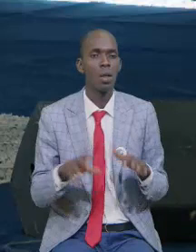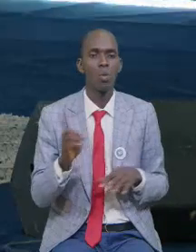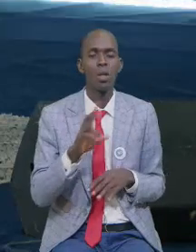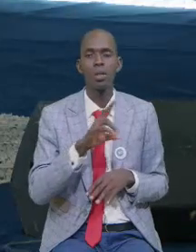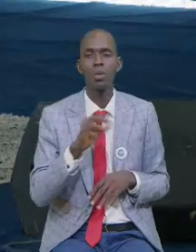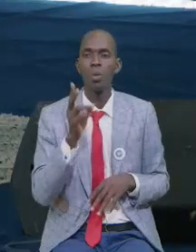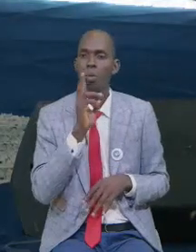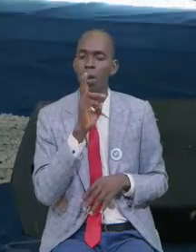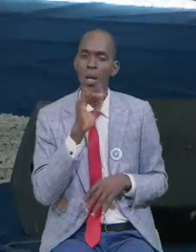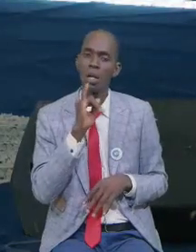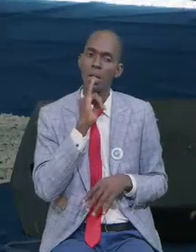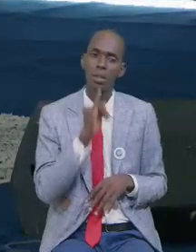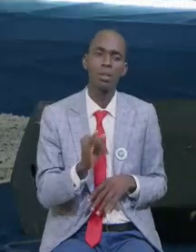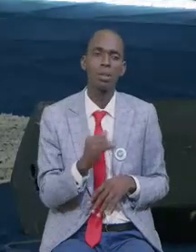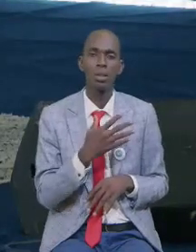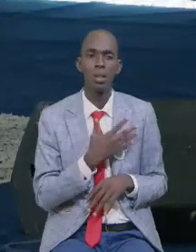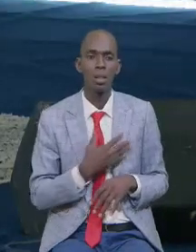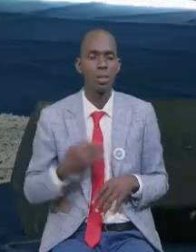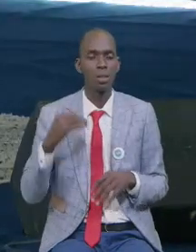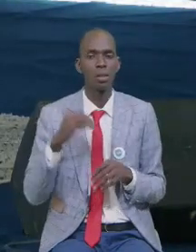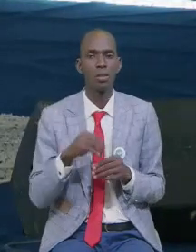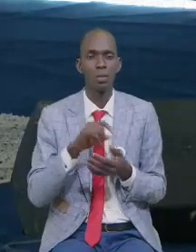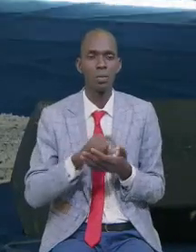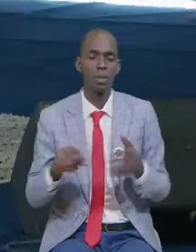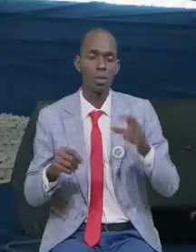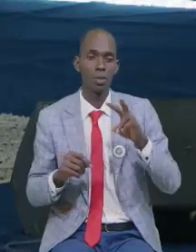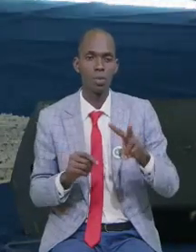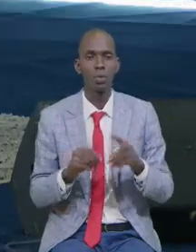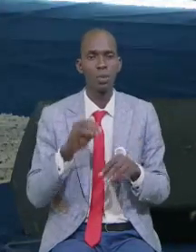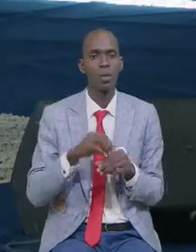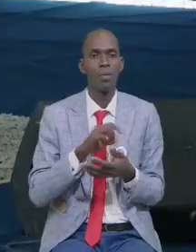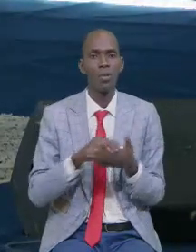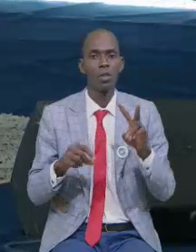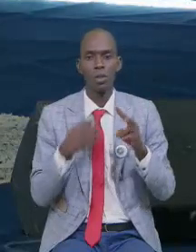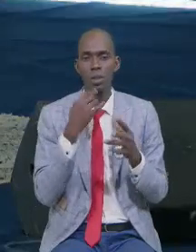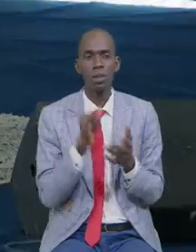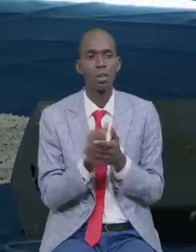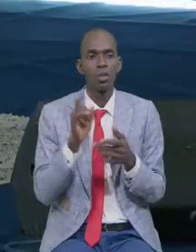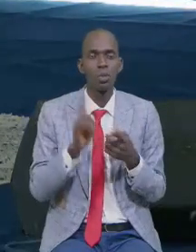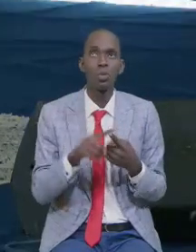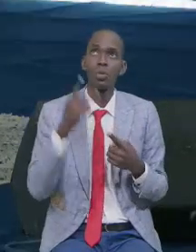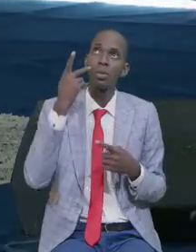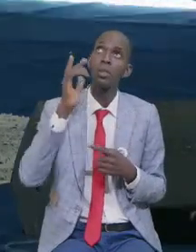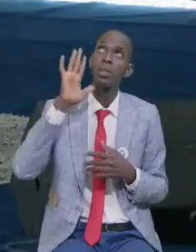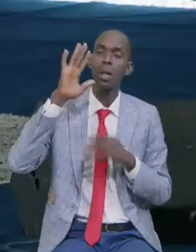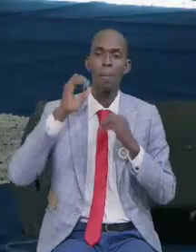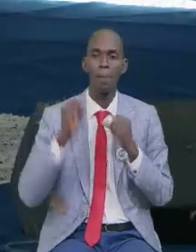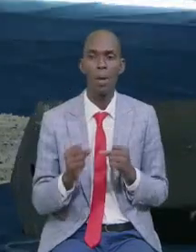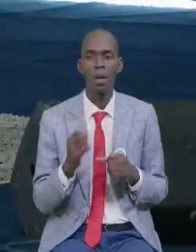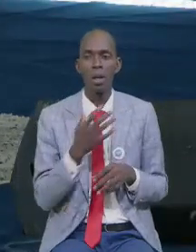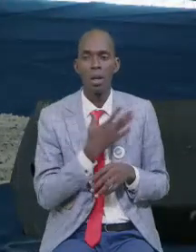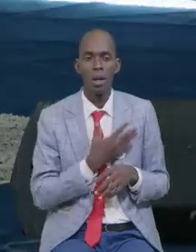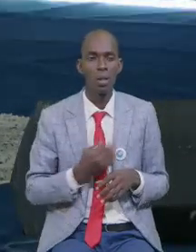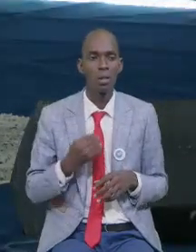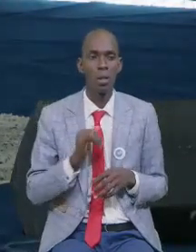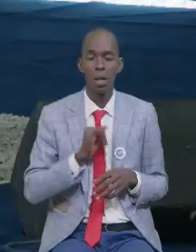water is. And then in verse 2, it says, to see thy power. I'm seeking you to